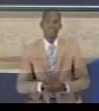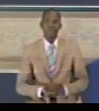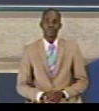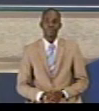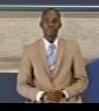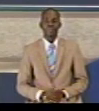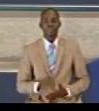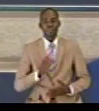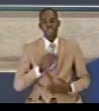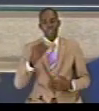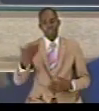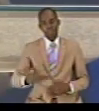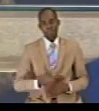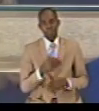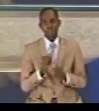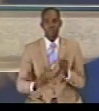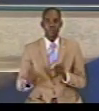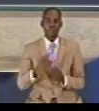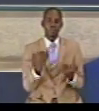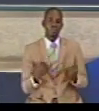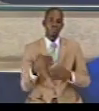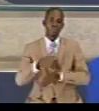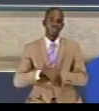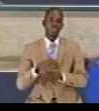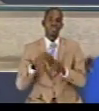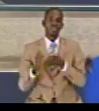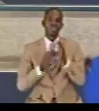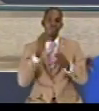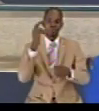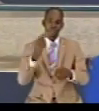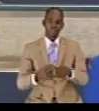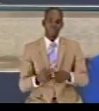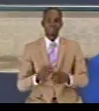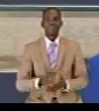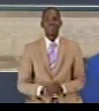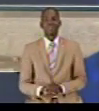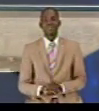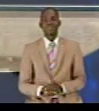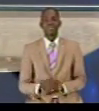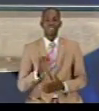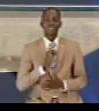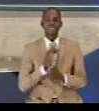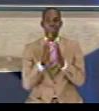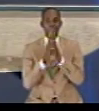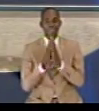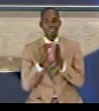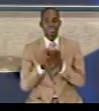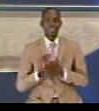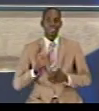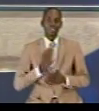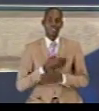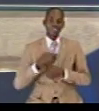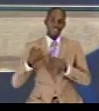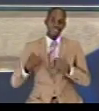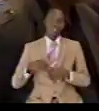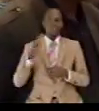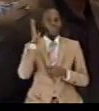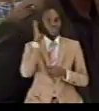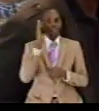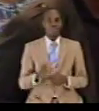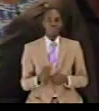amen. I welcome everyone tonight in Jesus' name. I pray that our hearts will thirst after